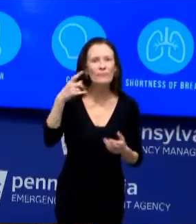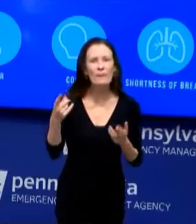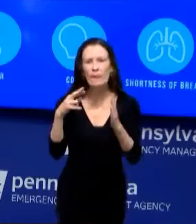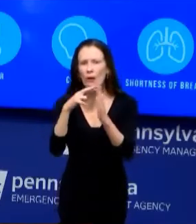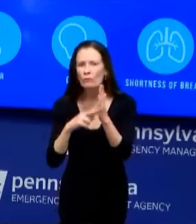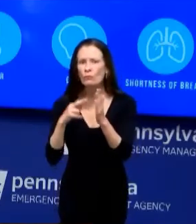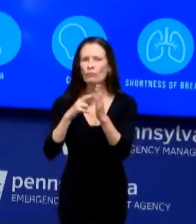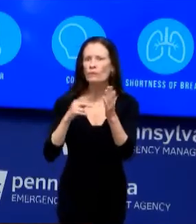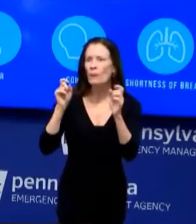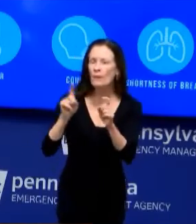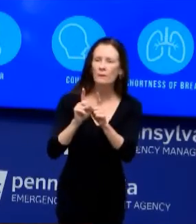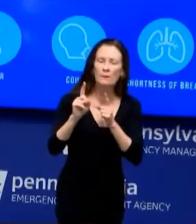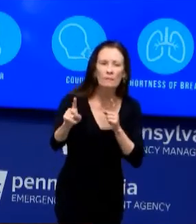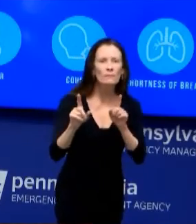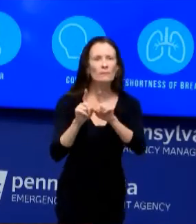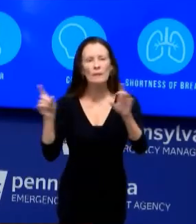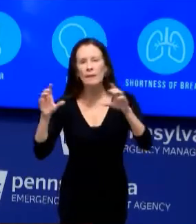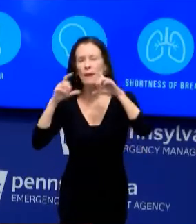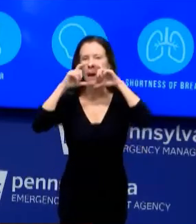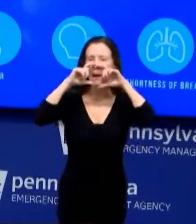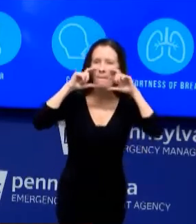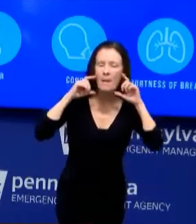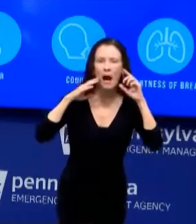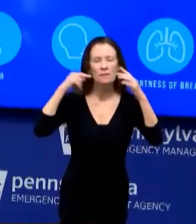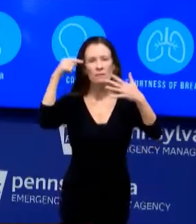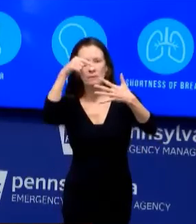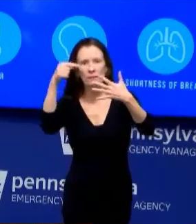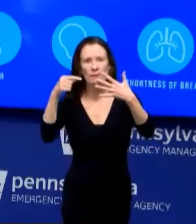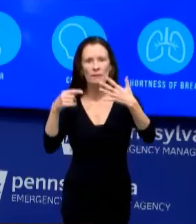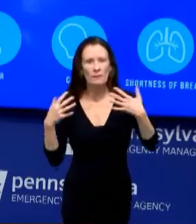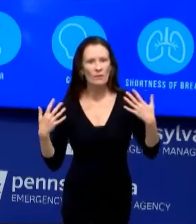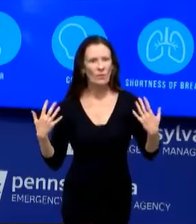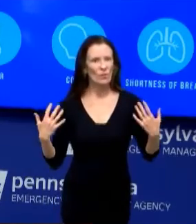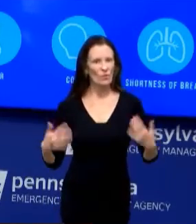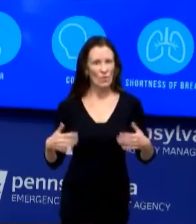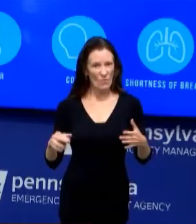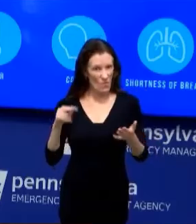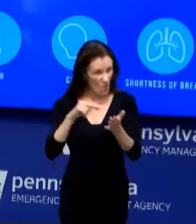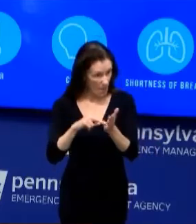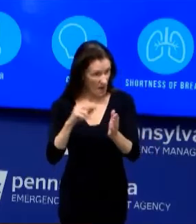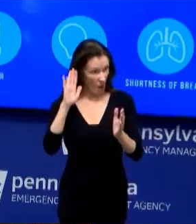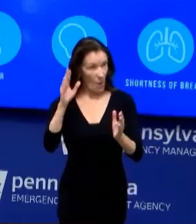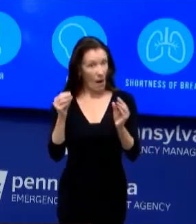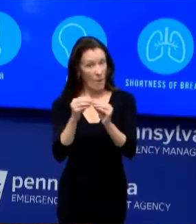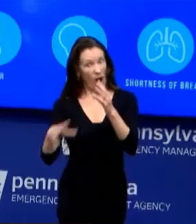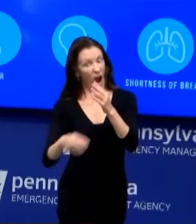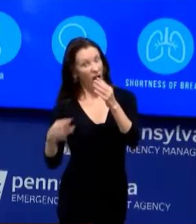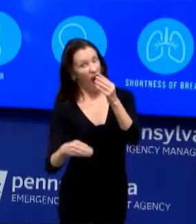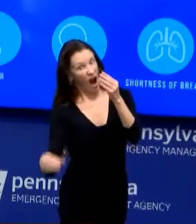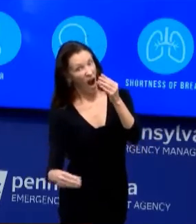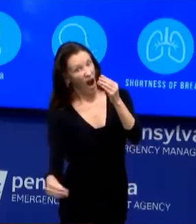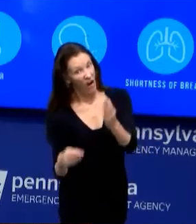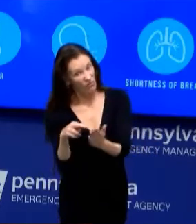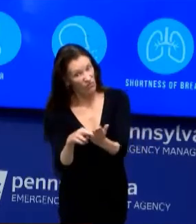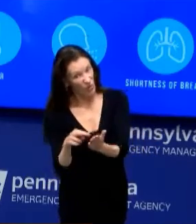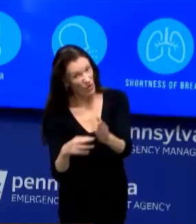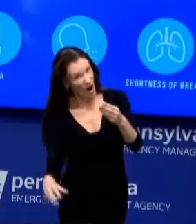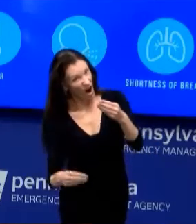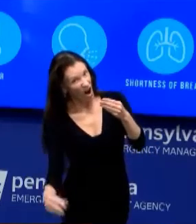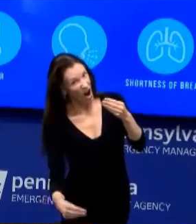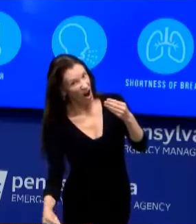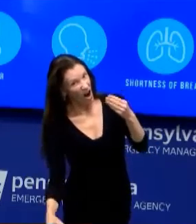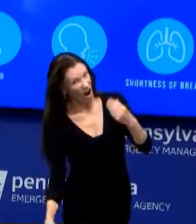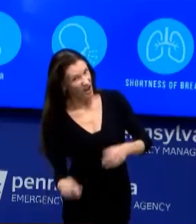So I don't think we have recent data from the time that the governor issued the